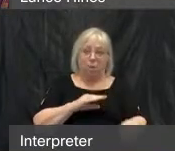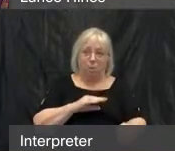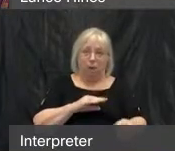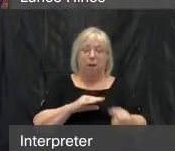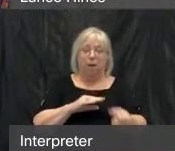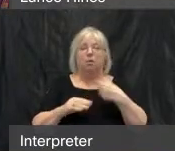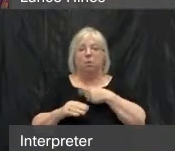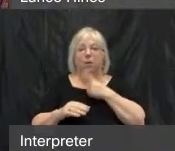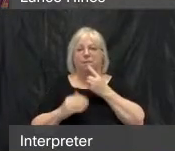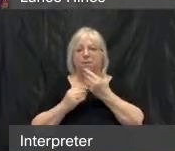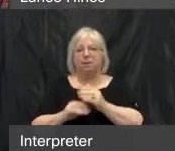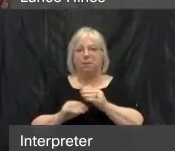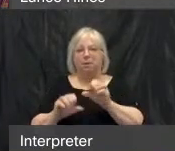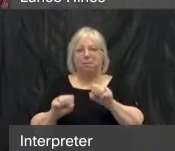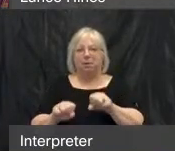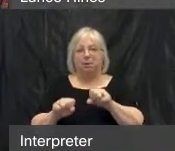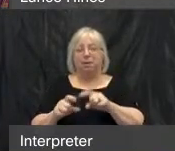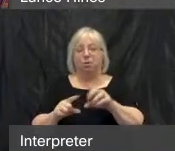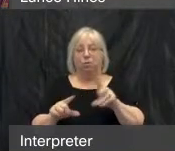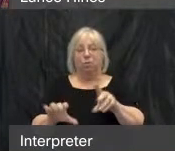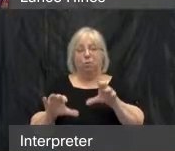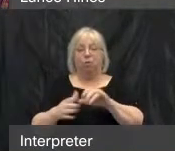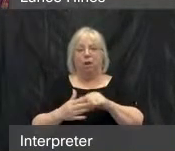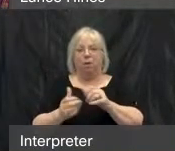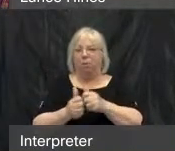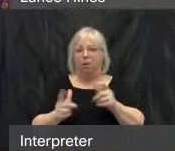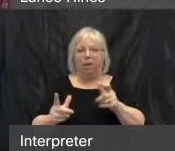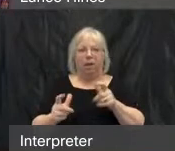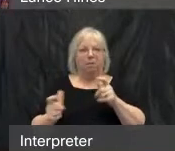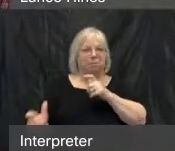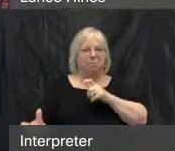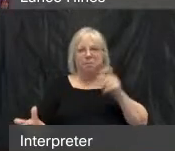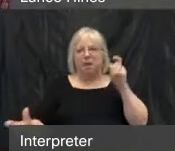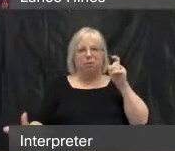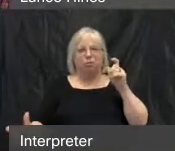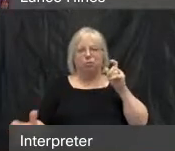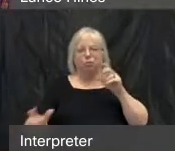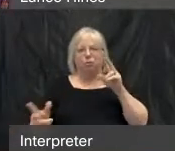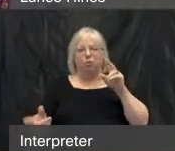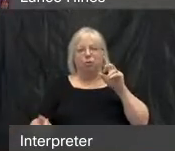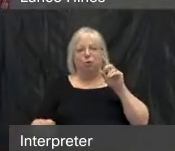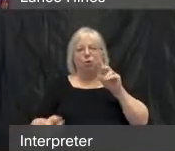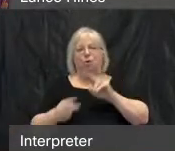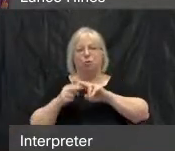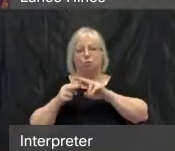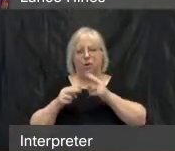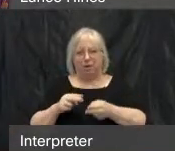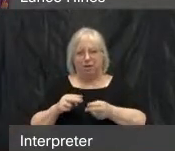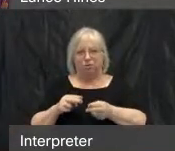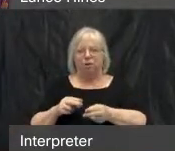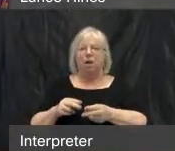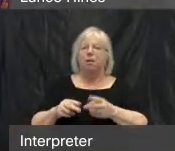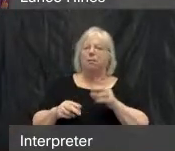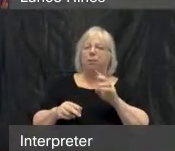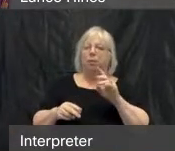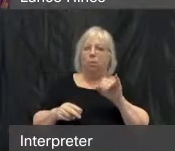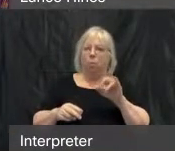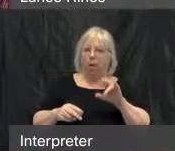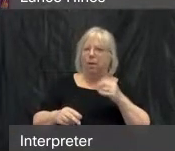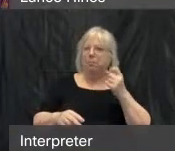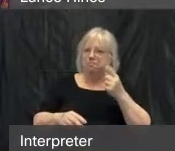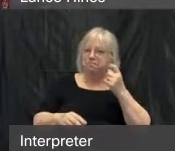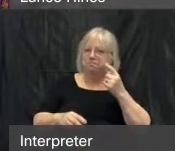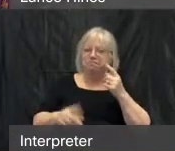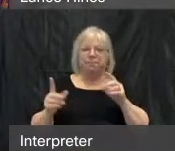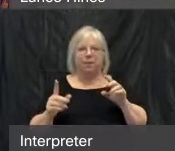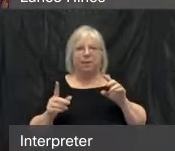capacity to do that without major reductions. I get it. I understand it. Thank you. I get it as